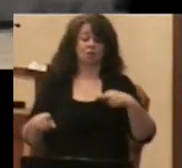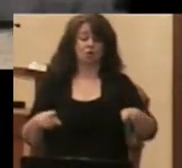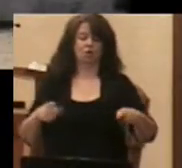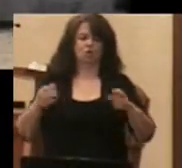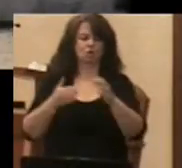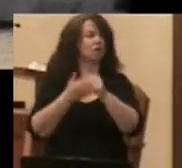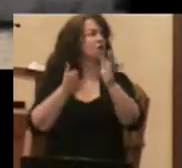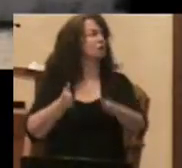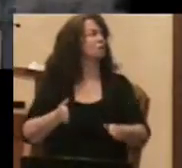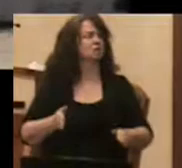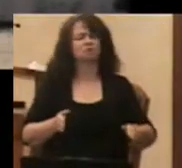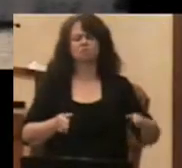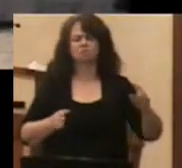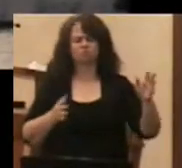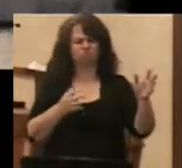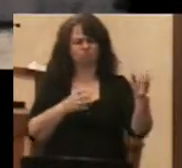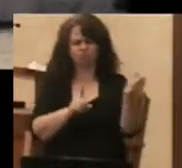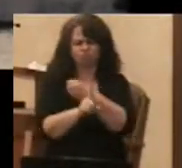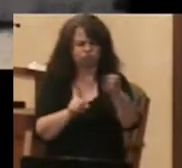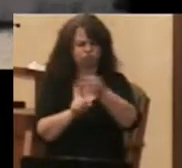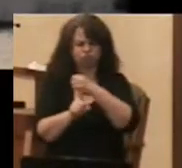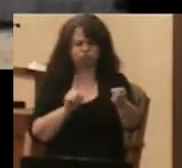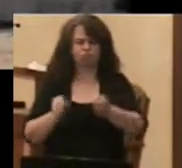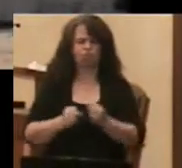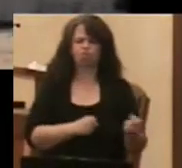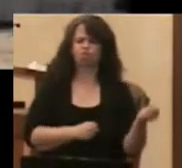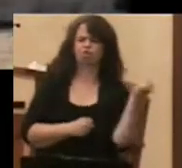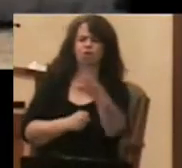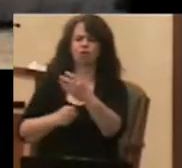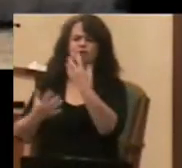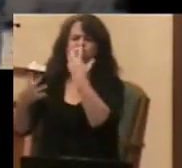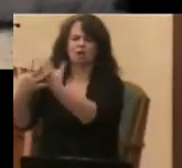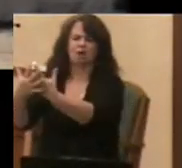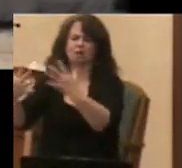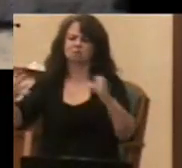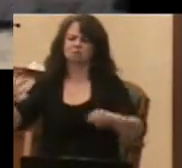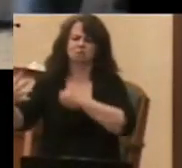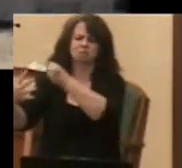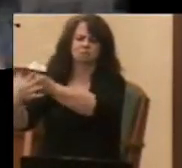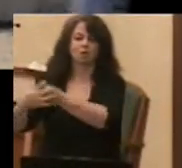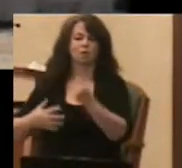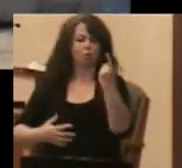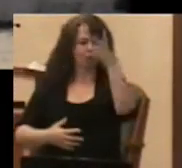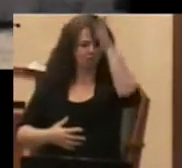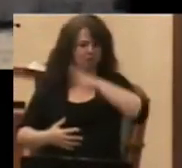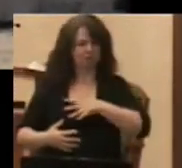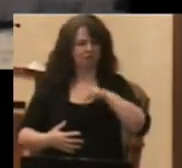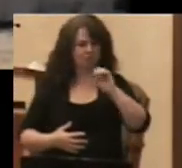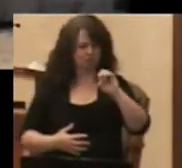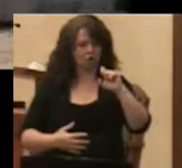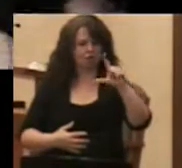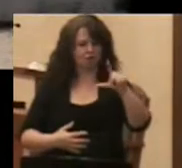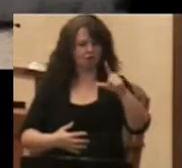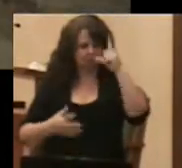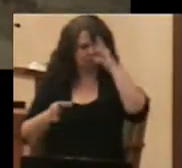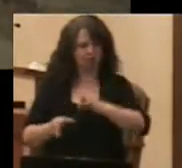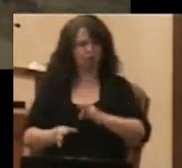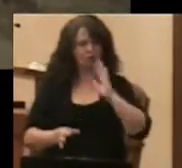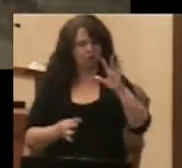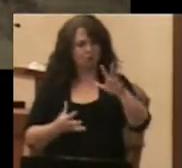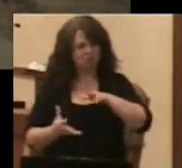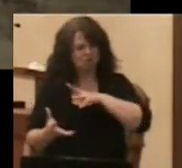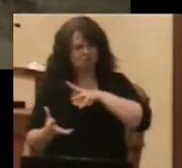jail. One religious leader in particular, named Saul, was determined to destroy this new movement of